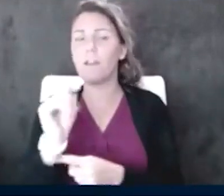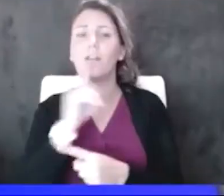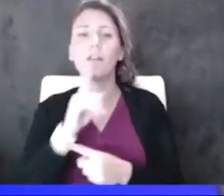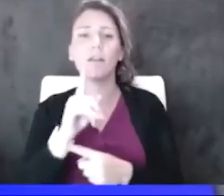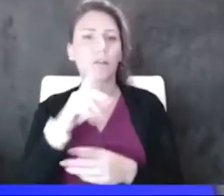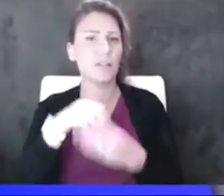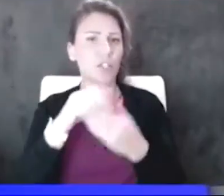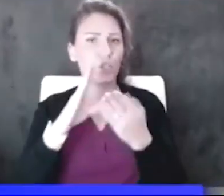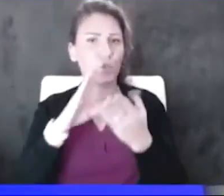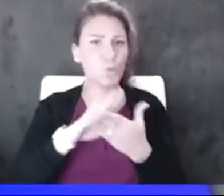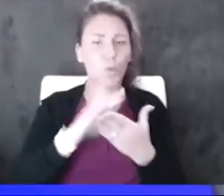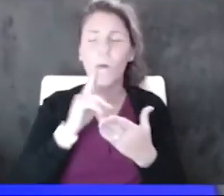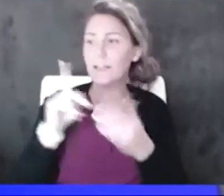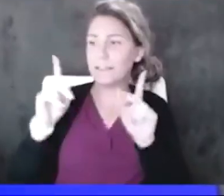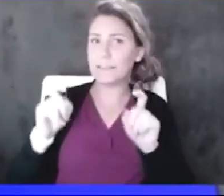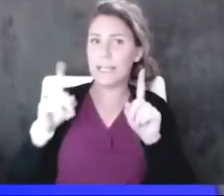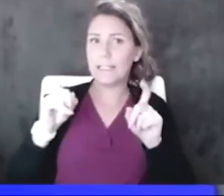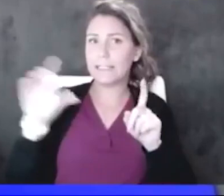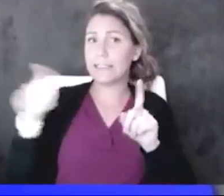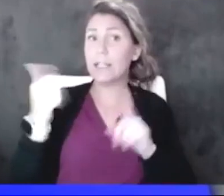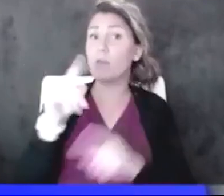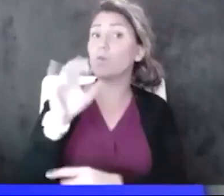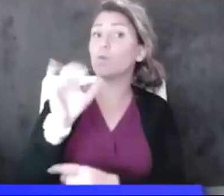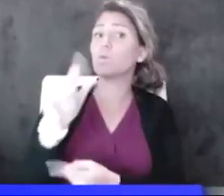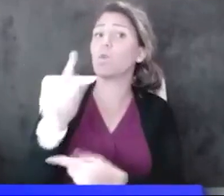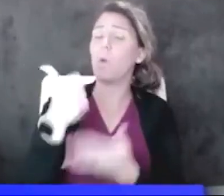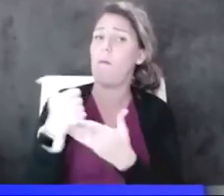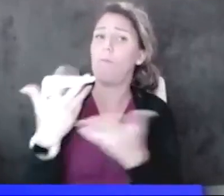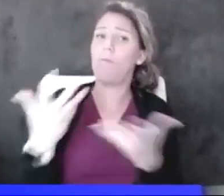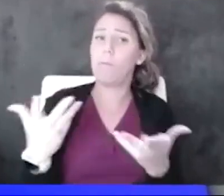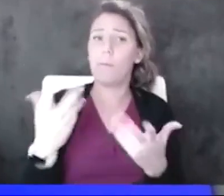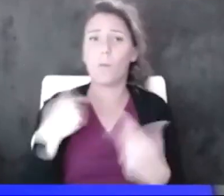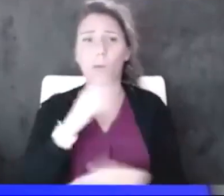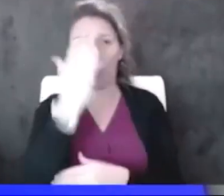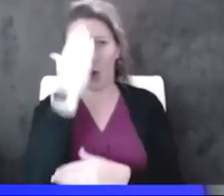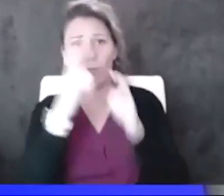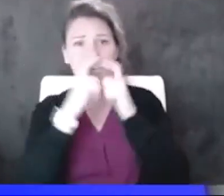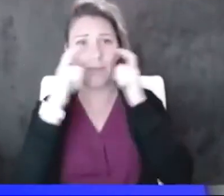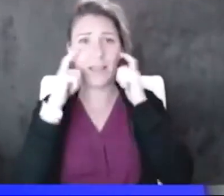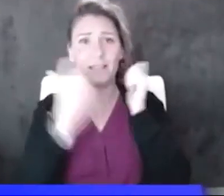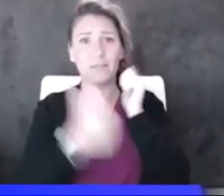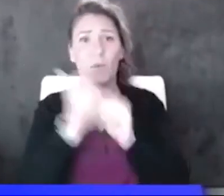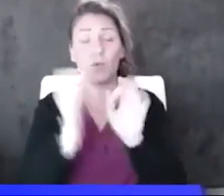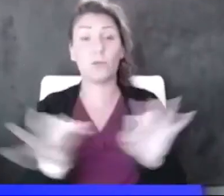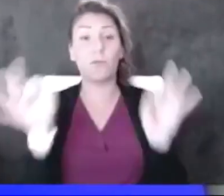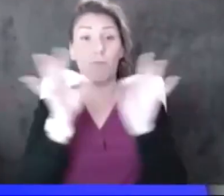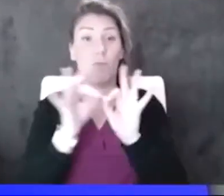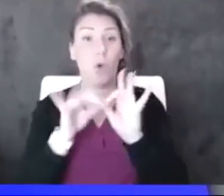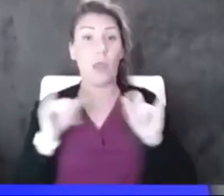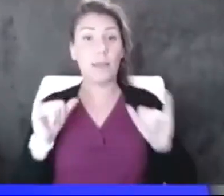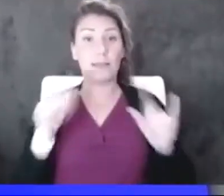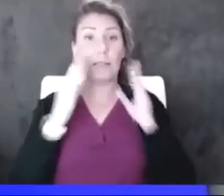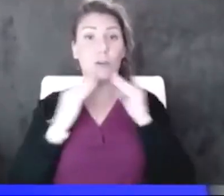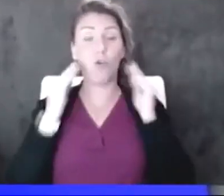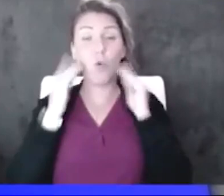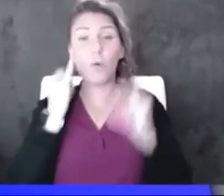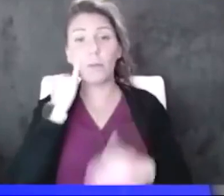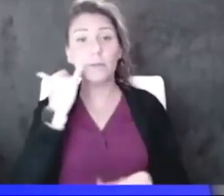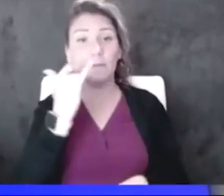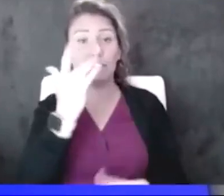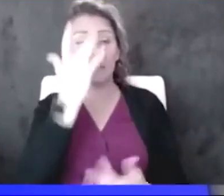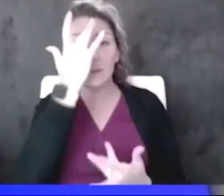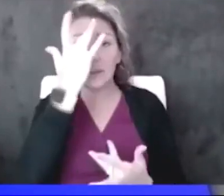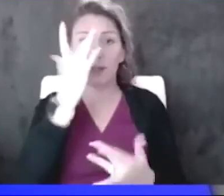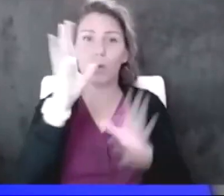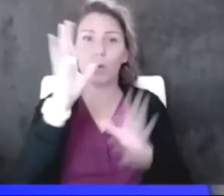tool in our toolkit. We know masking is probably the most important, the staying home if you're sick, the great hand hygiene practices